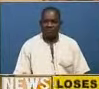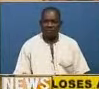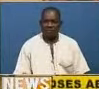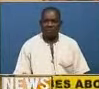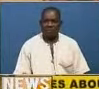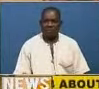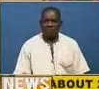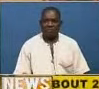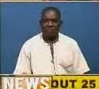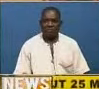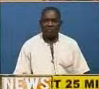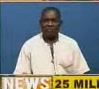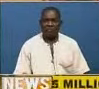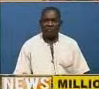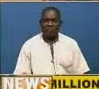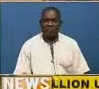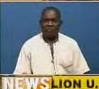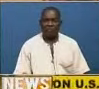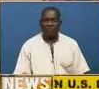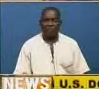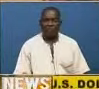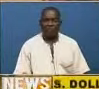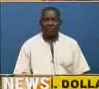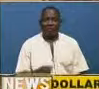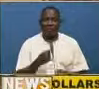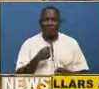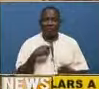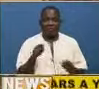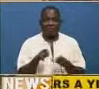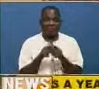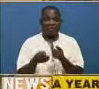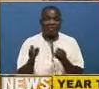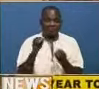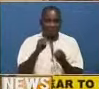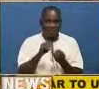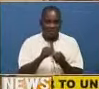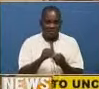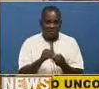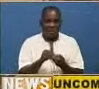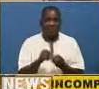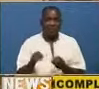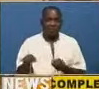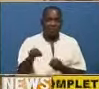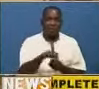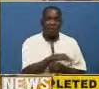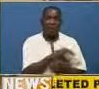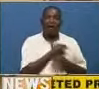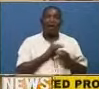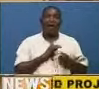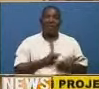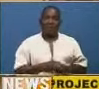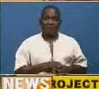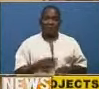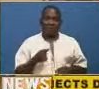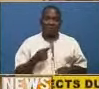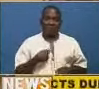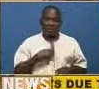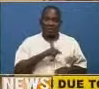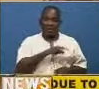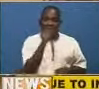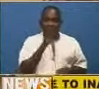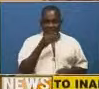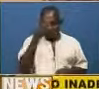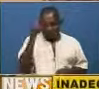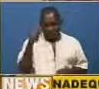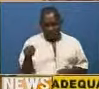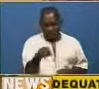The number said, if you are losing a cable, you can try. I'm not too cool to you. Say, you will feel, you will it to